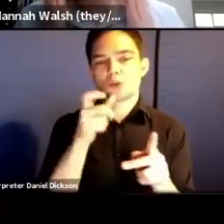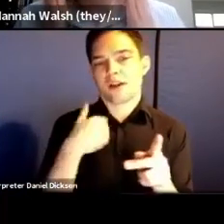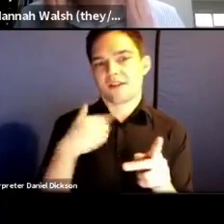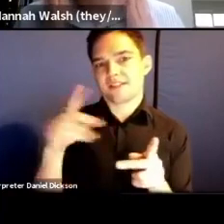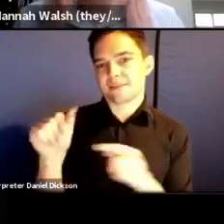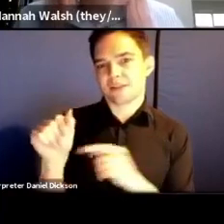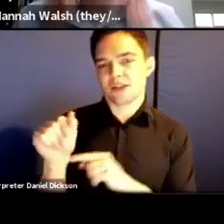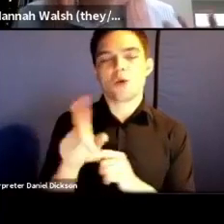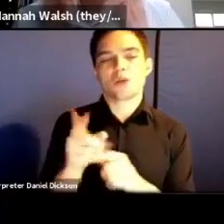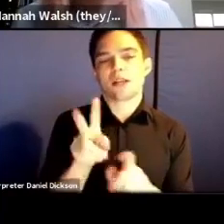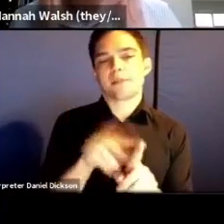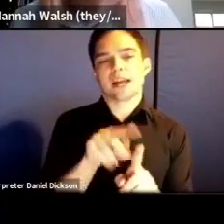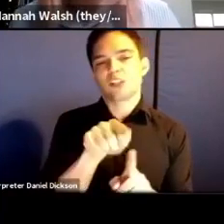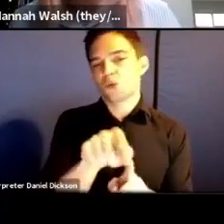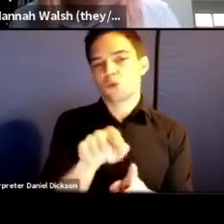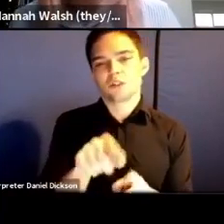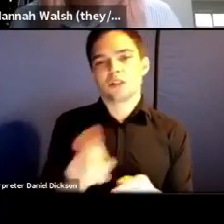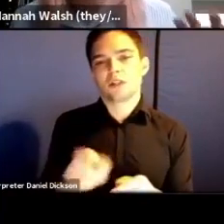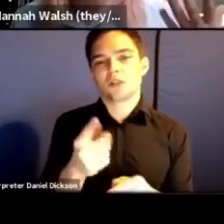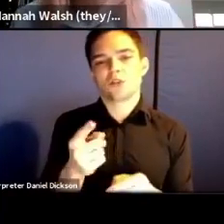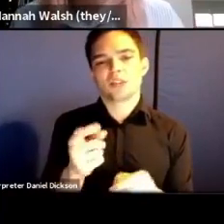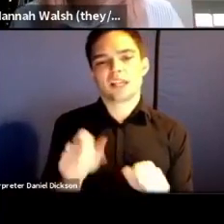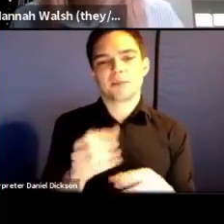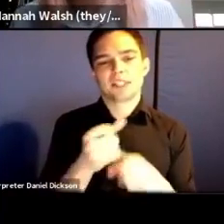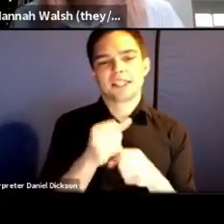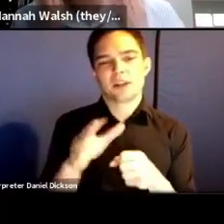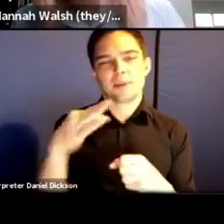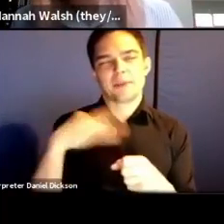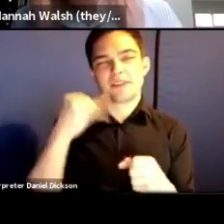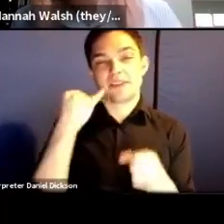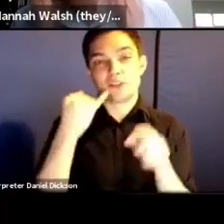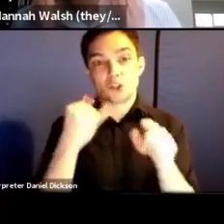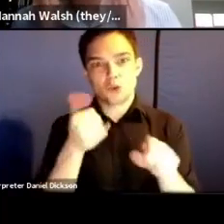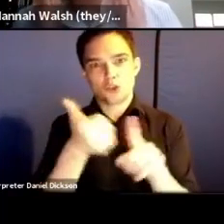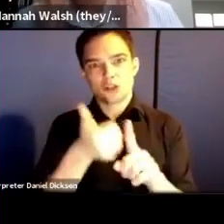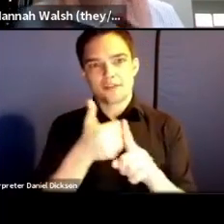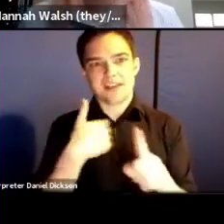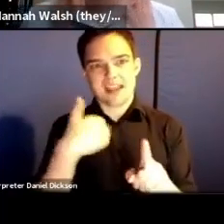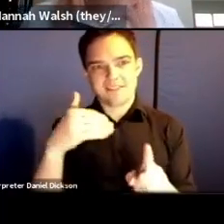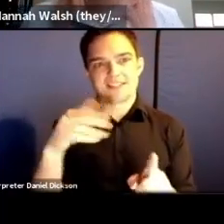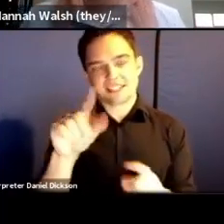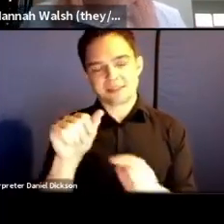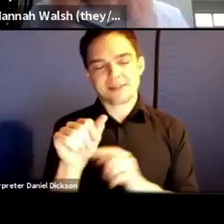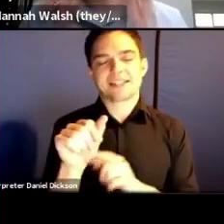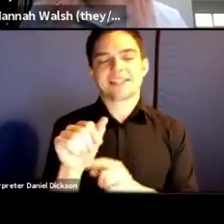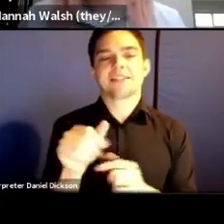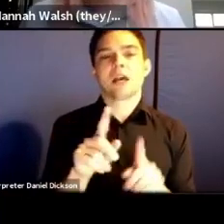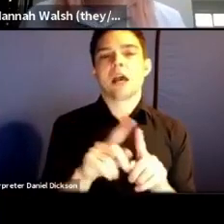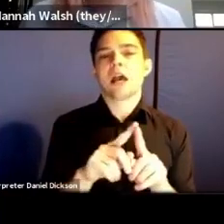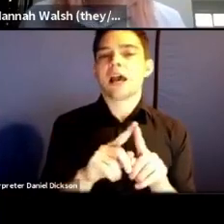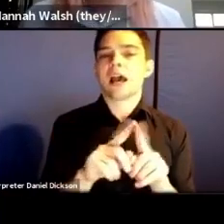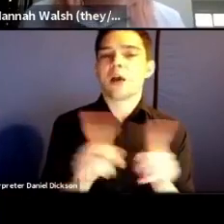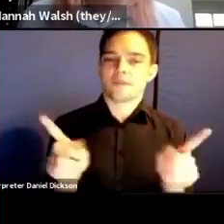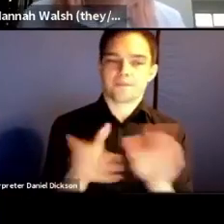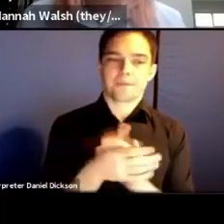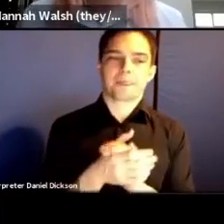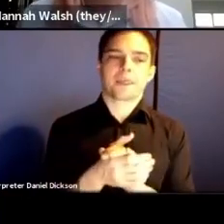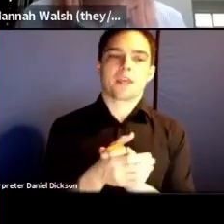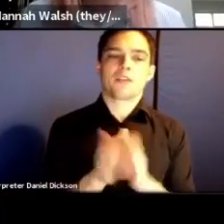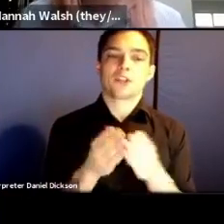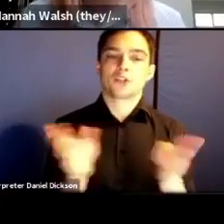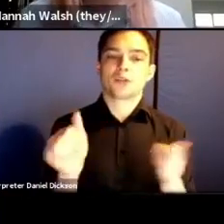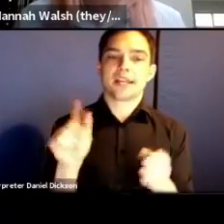apply to you, and you would only be able to receive their benefits if you yourself had the disability. However, the kind of general